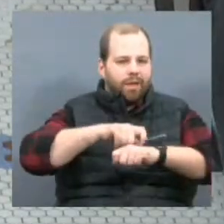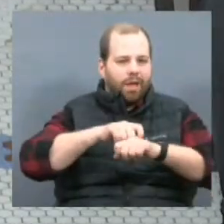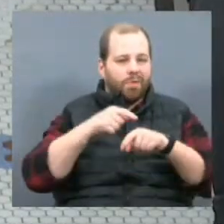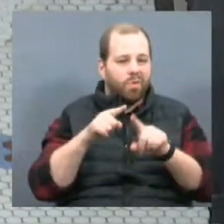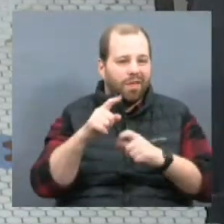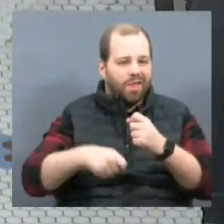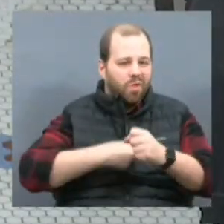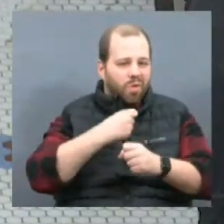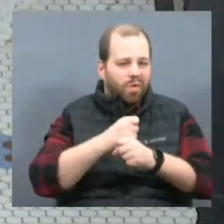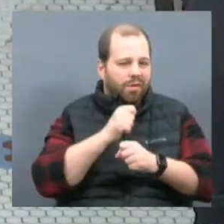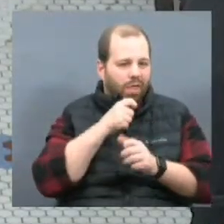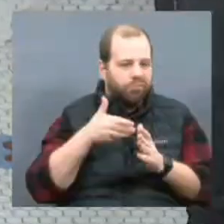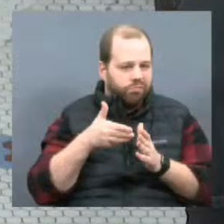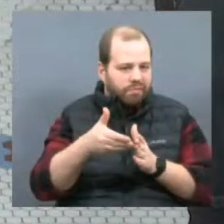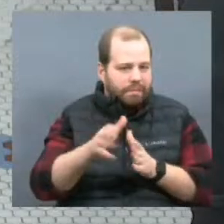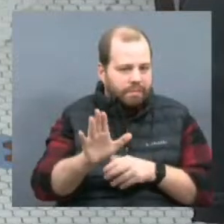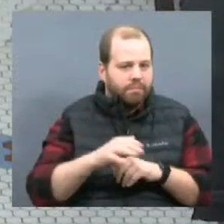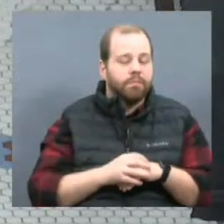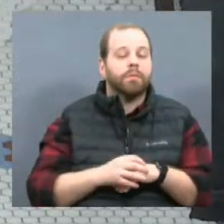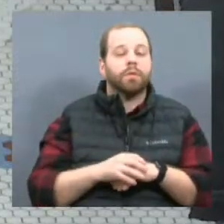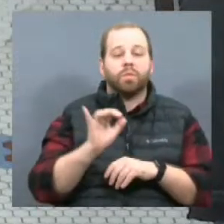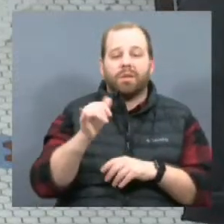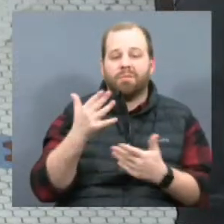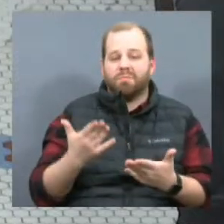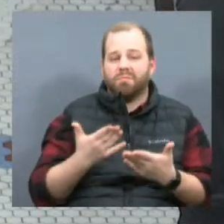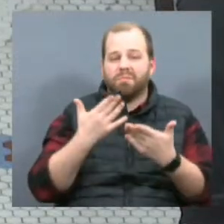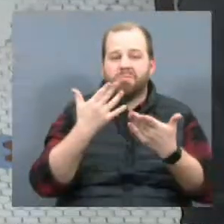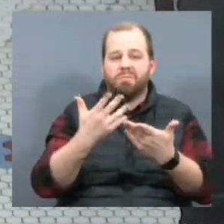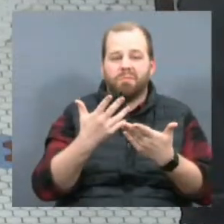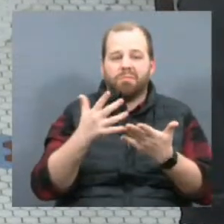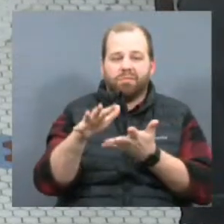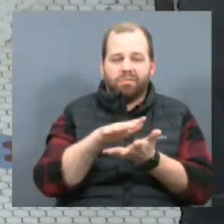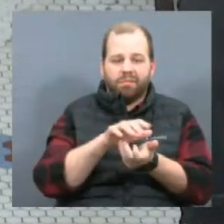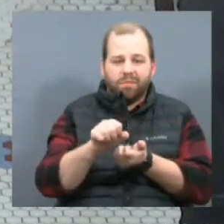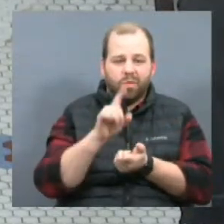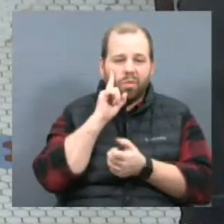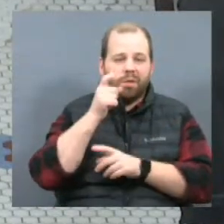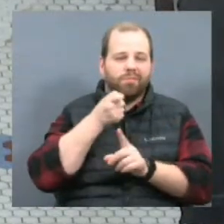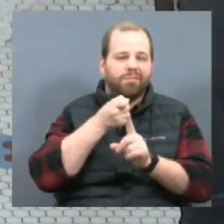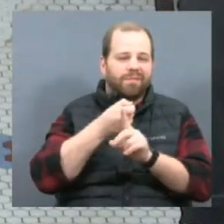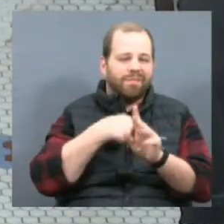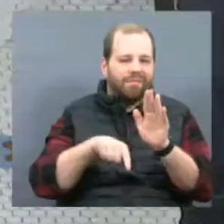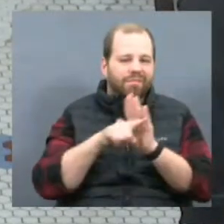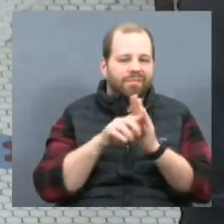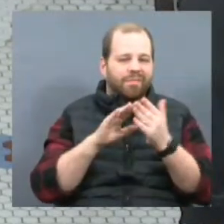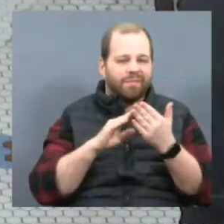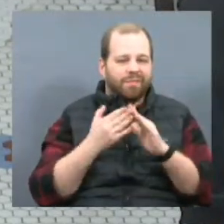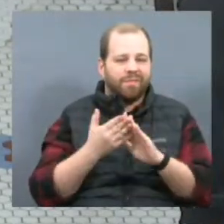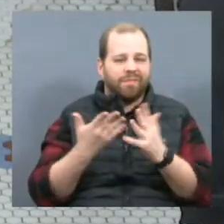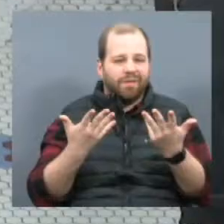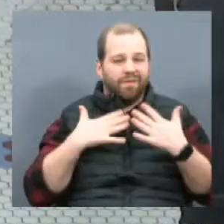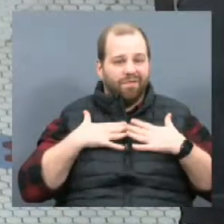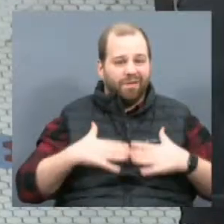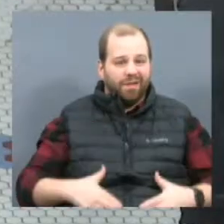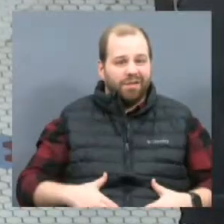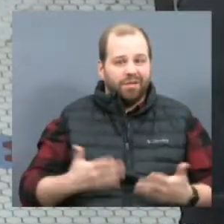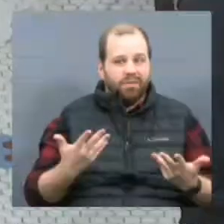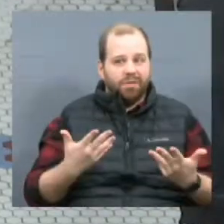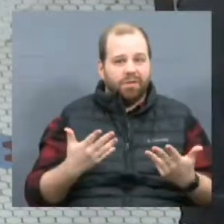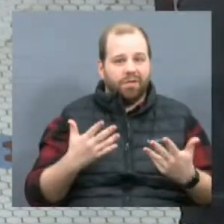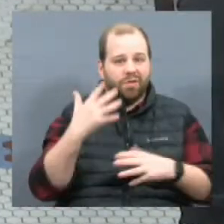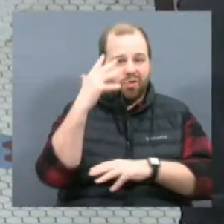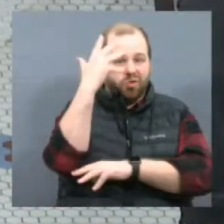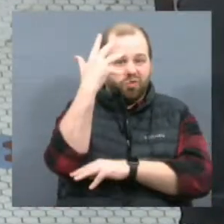year. The proposed demolition would inflict multiple adverse effects on the neighborhood. Physically, it would be a destruction of mature